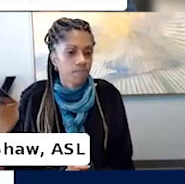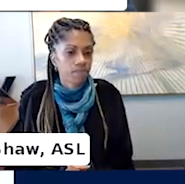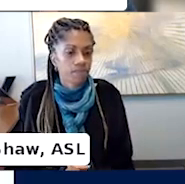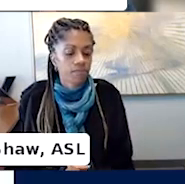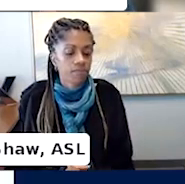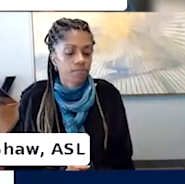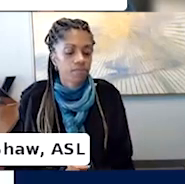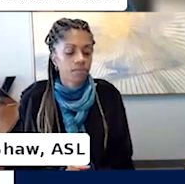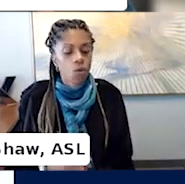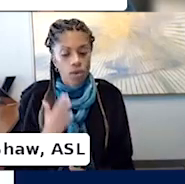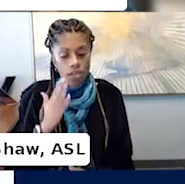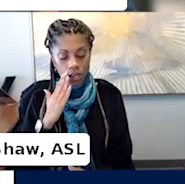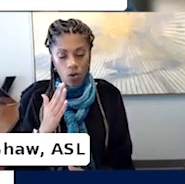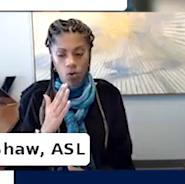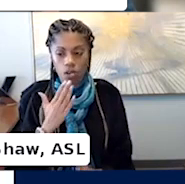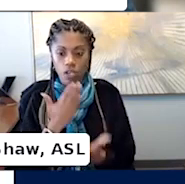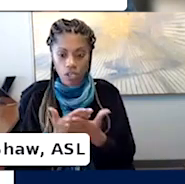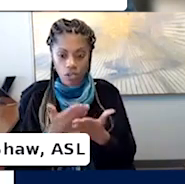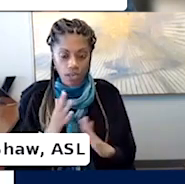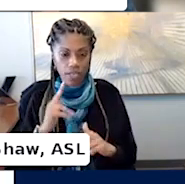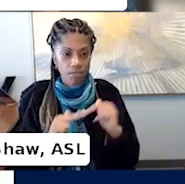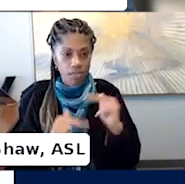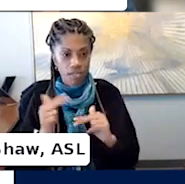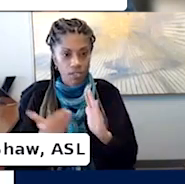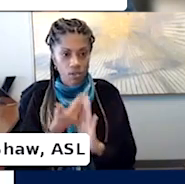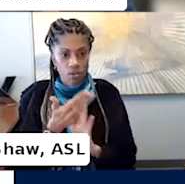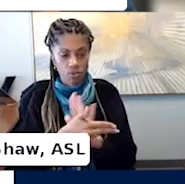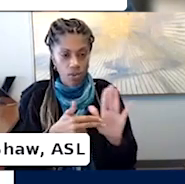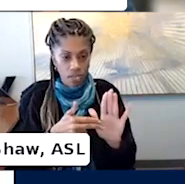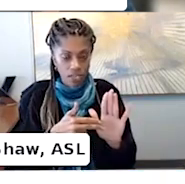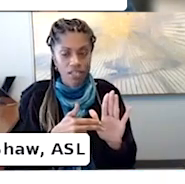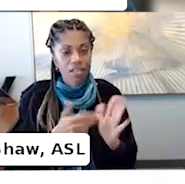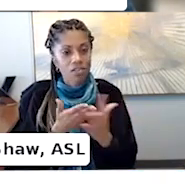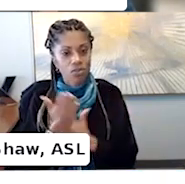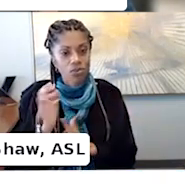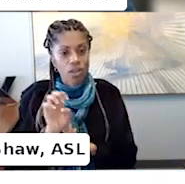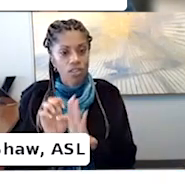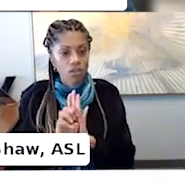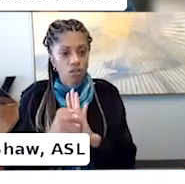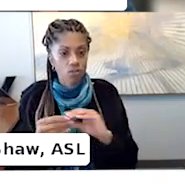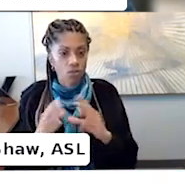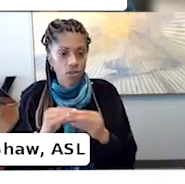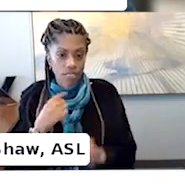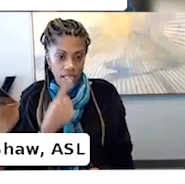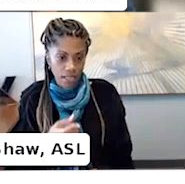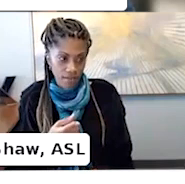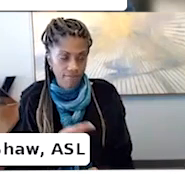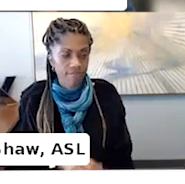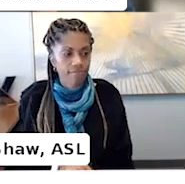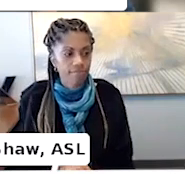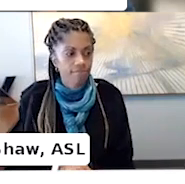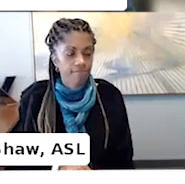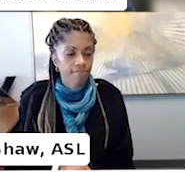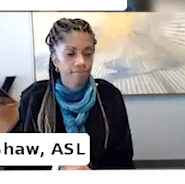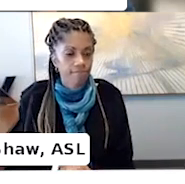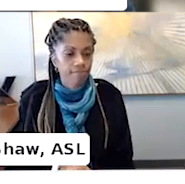ethical storytelling. But that's not always the easiest thing to do. As I'm sure many of you know